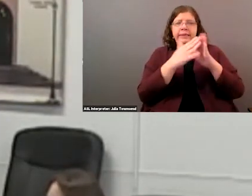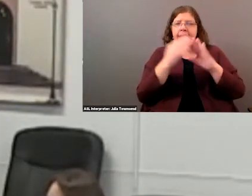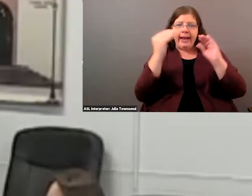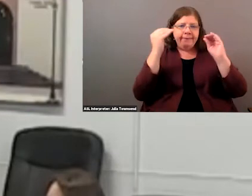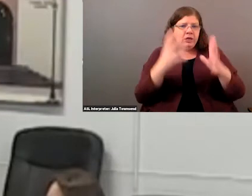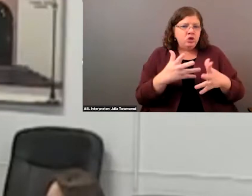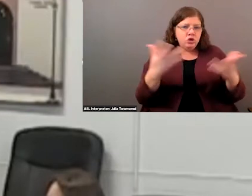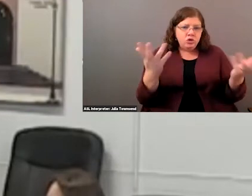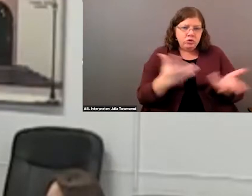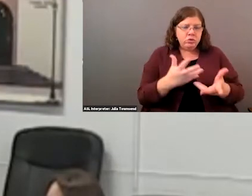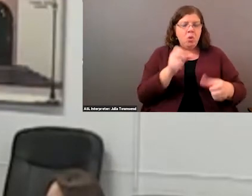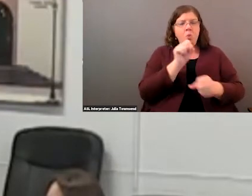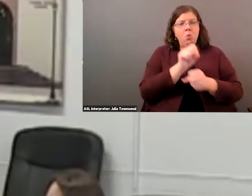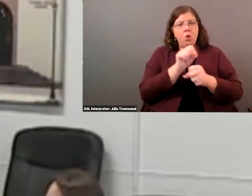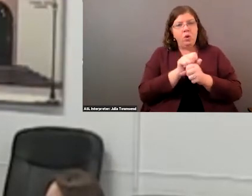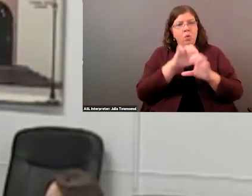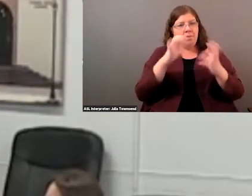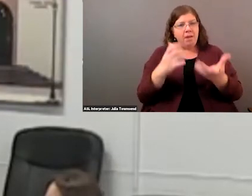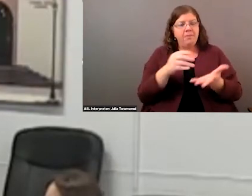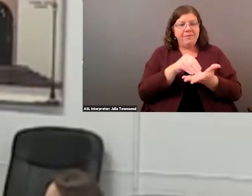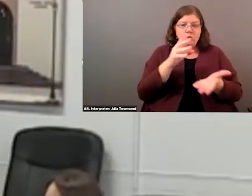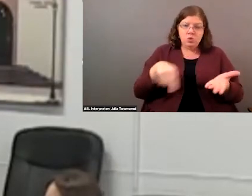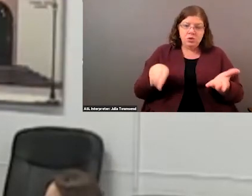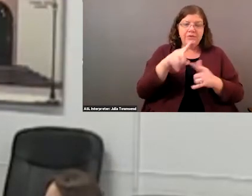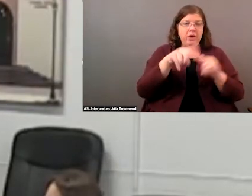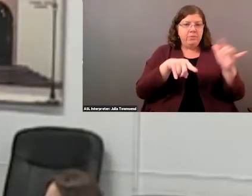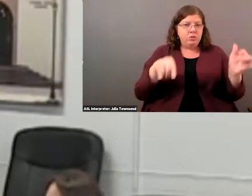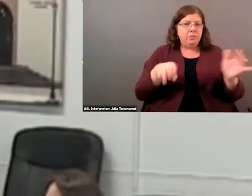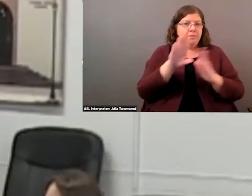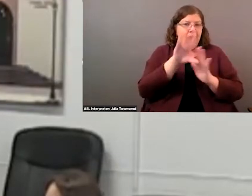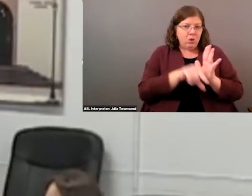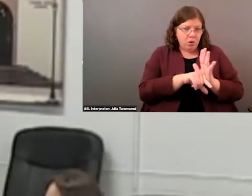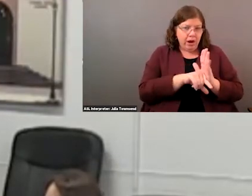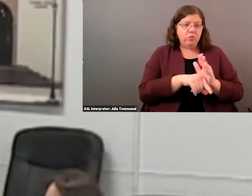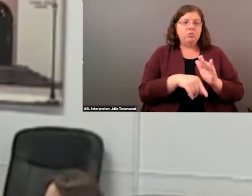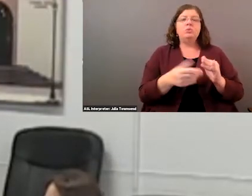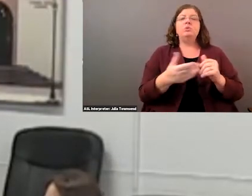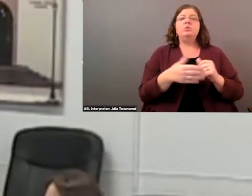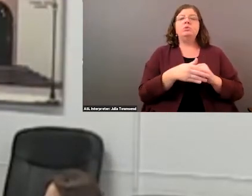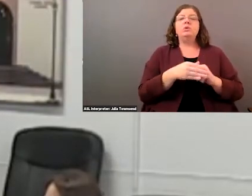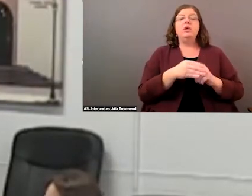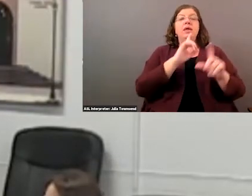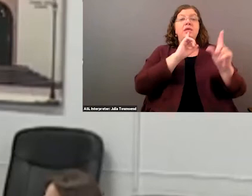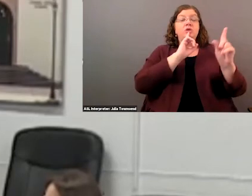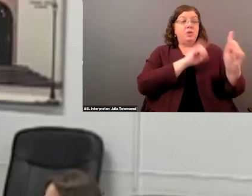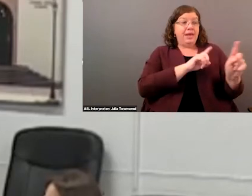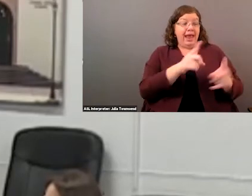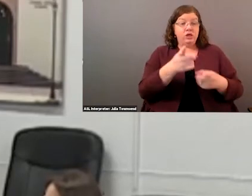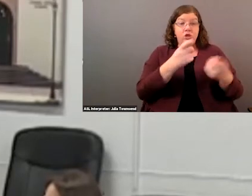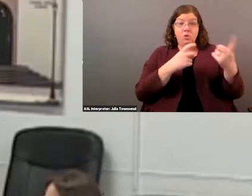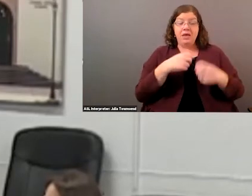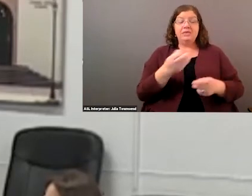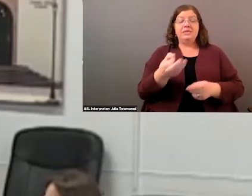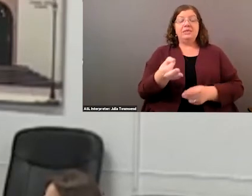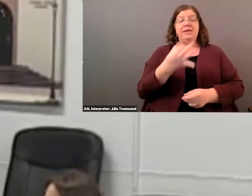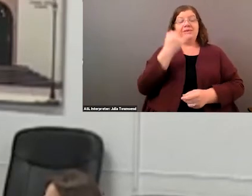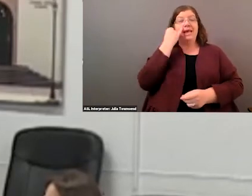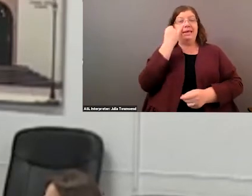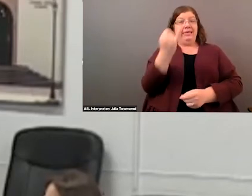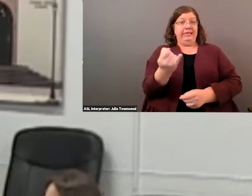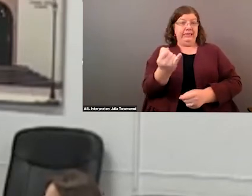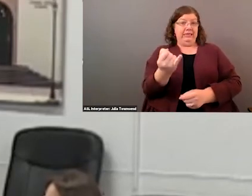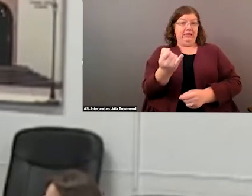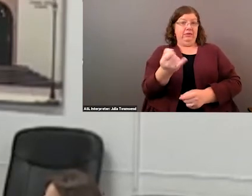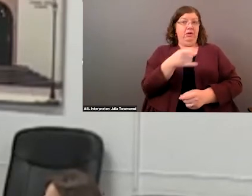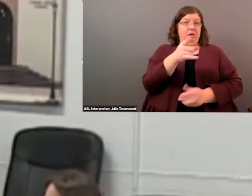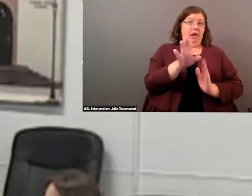the answers we get to the questions can give us a glimpse into whether they have a background or life experience that will